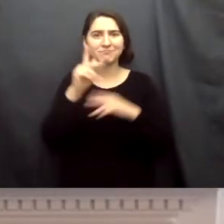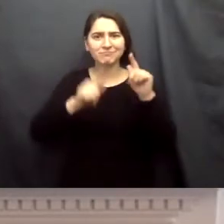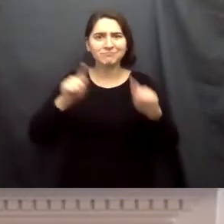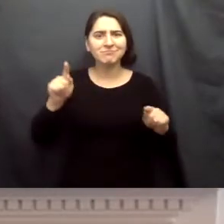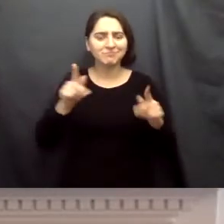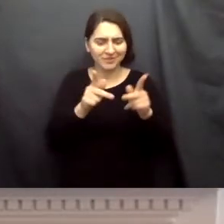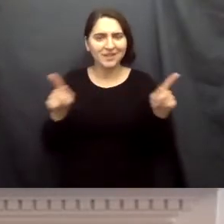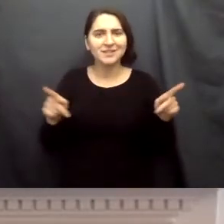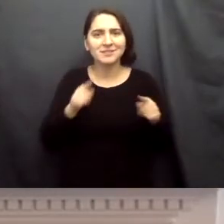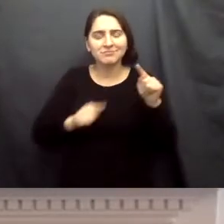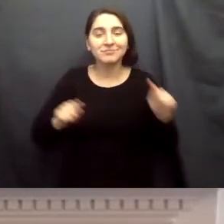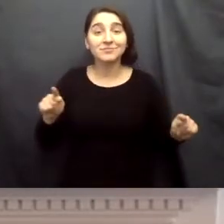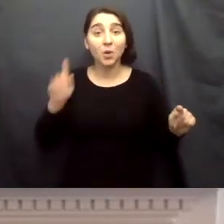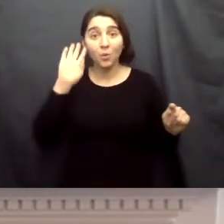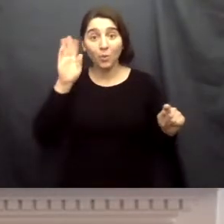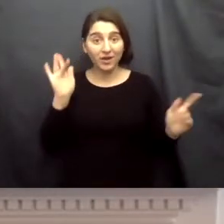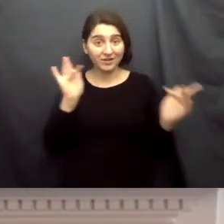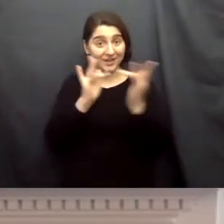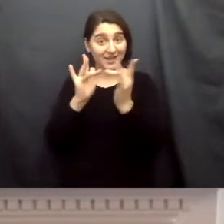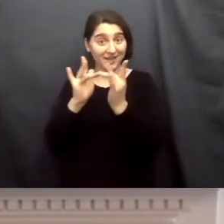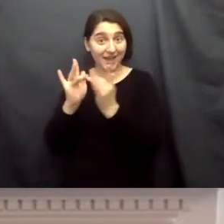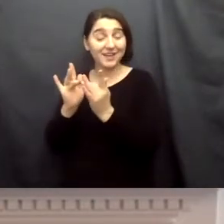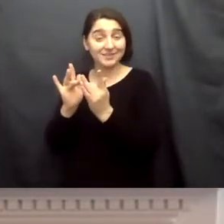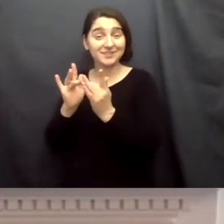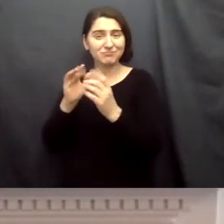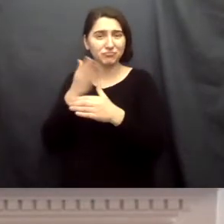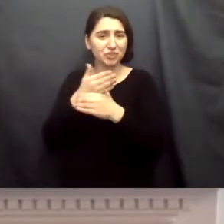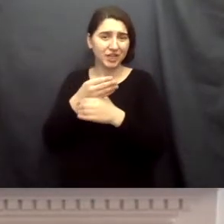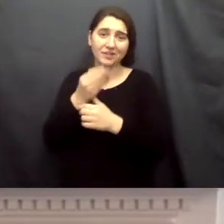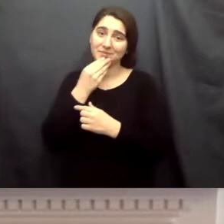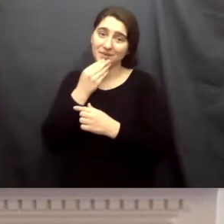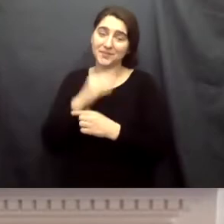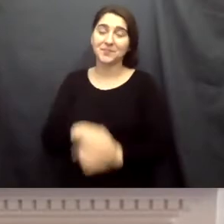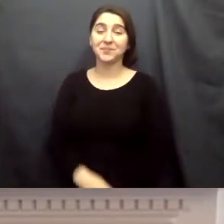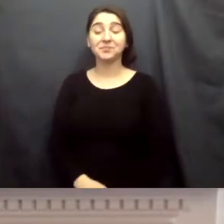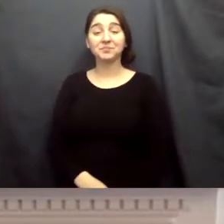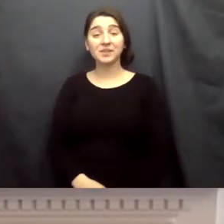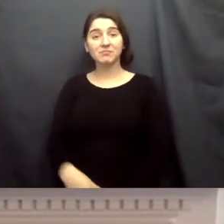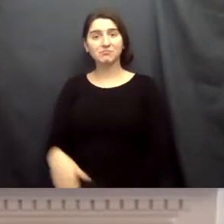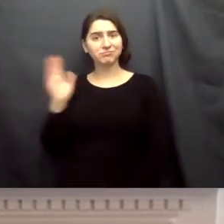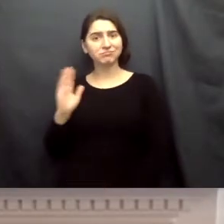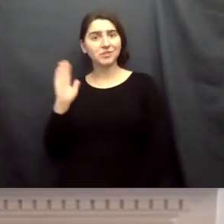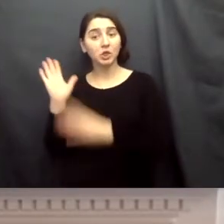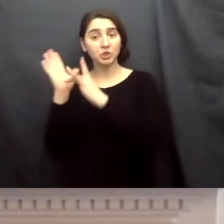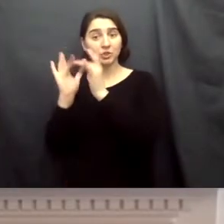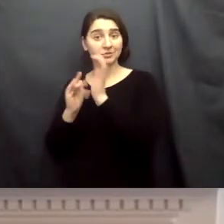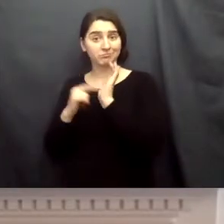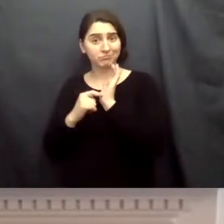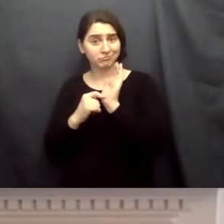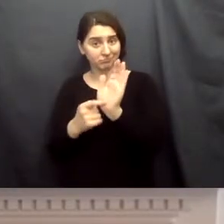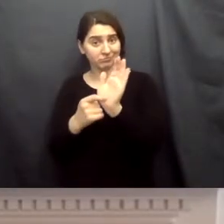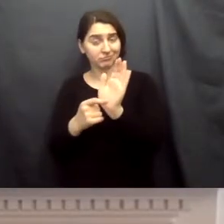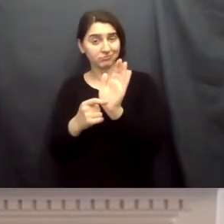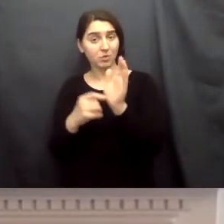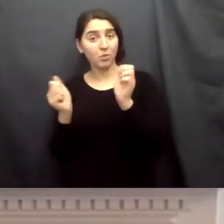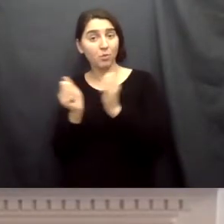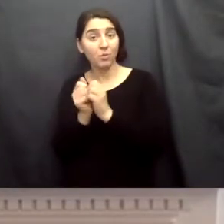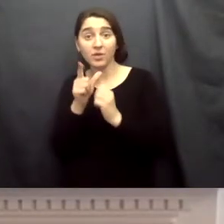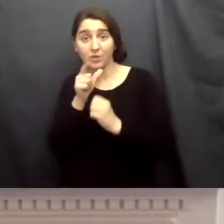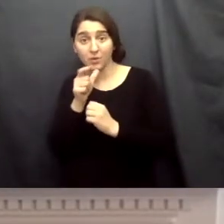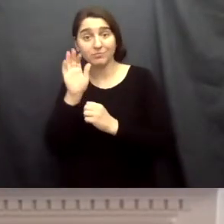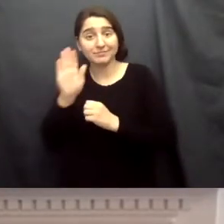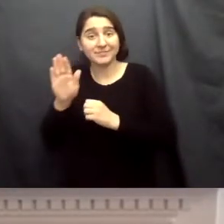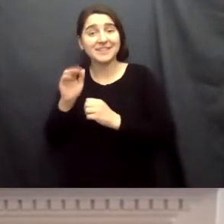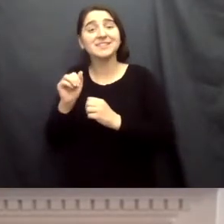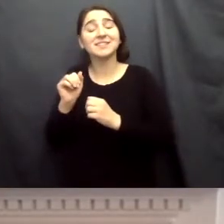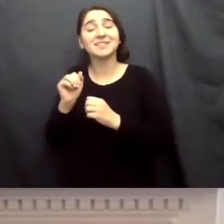in all our varied places, we will come together and share this meal. When Jesus set the example by doing